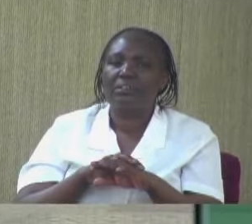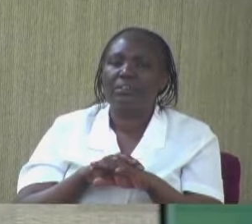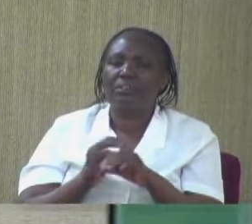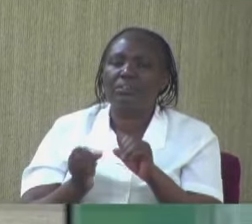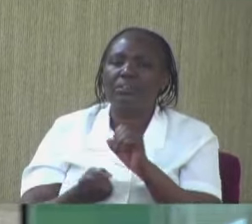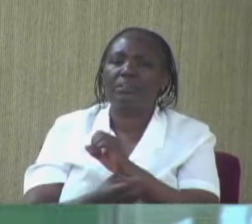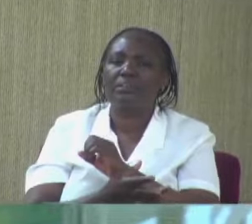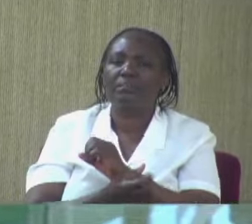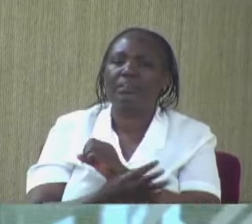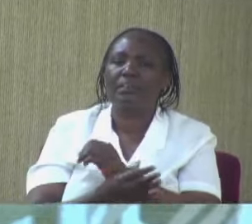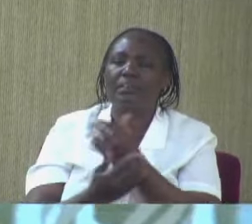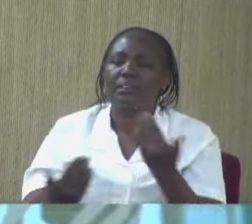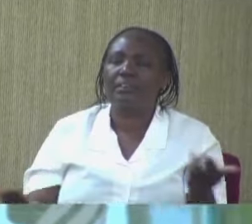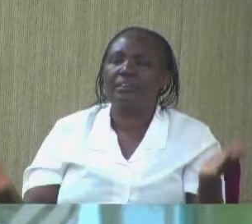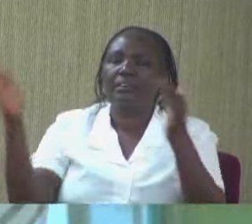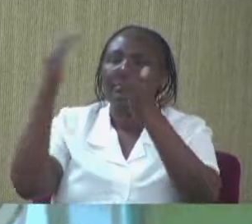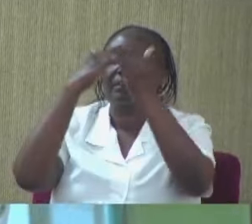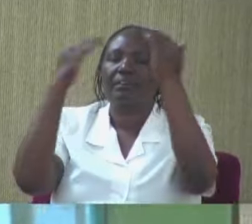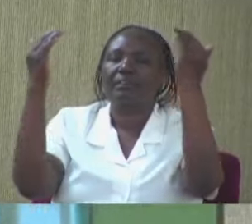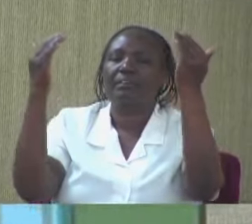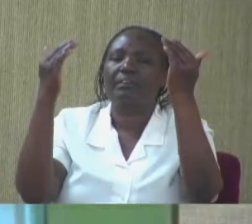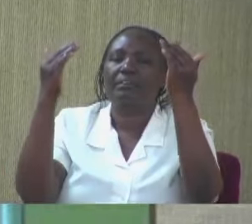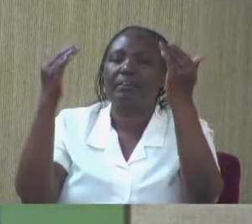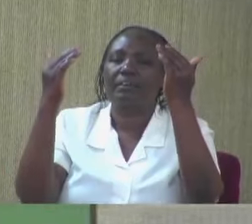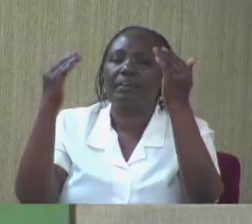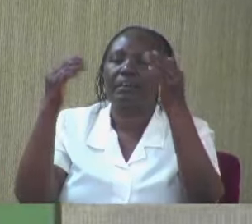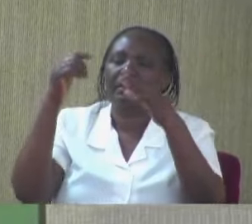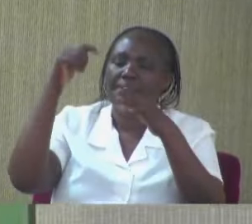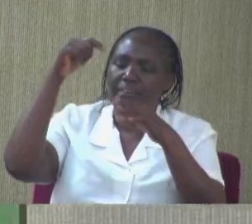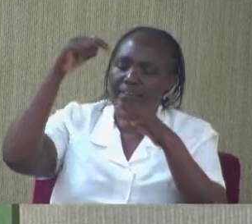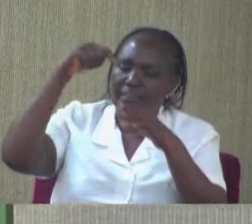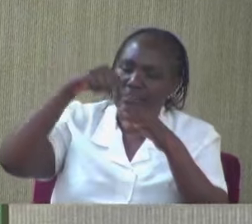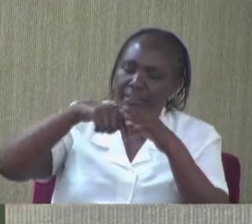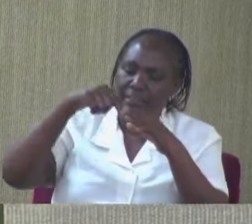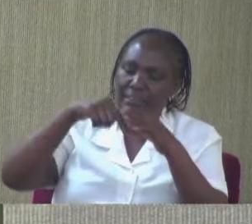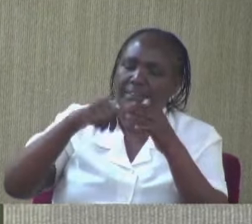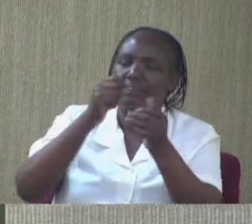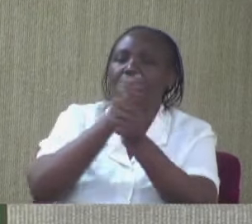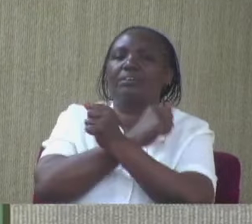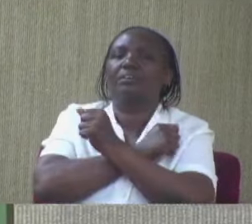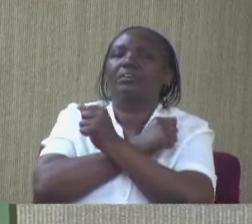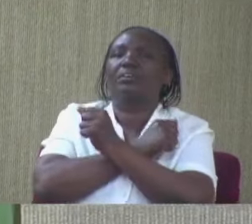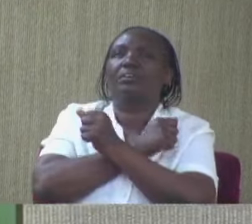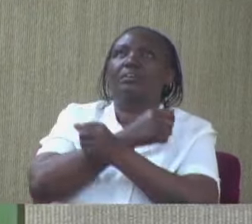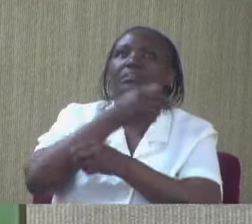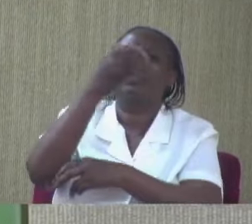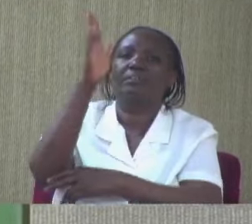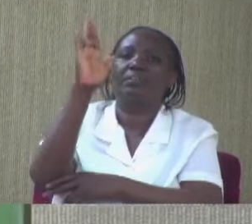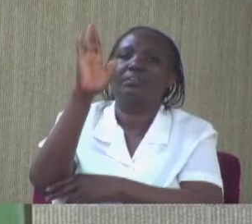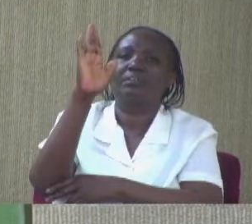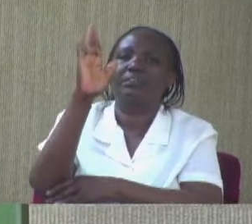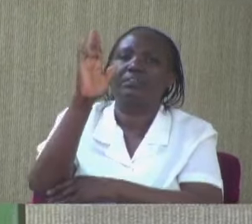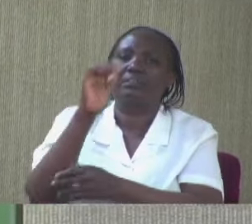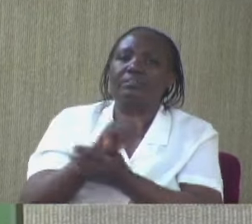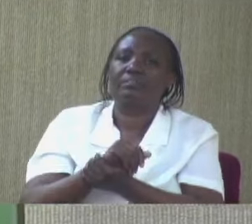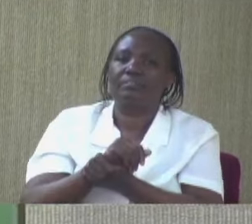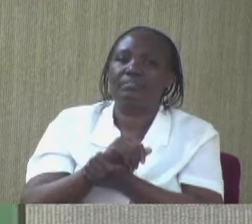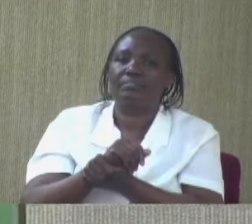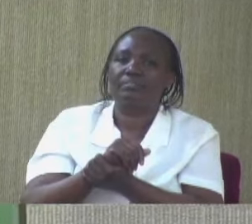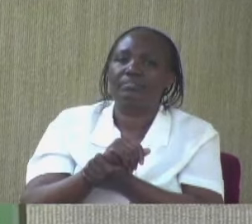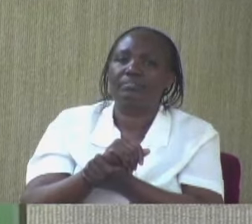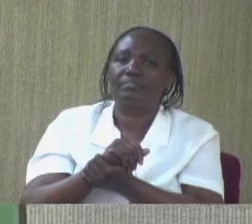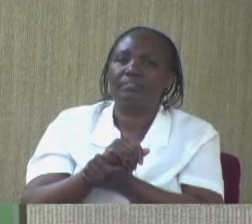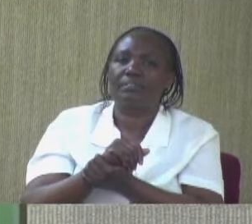describe the things of heaven and the depths of God's love for humanity. And